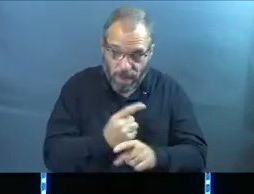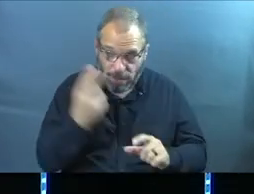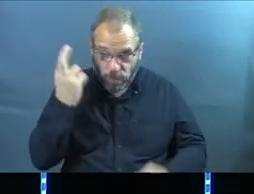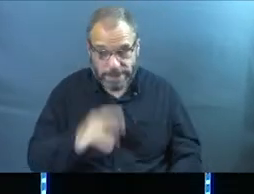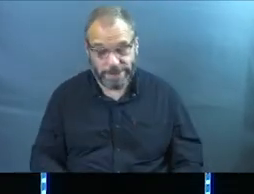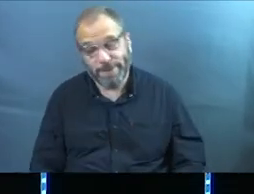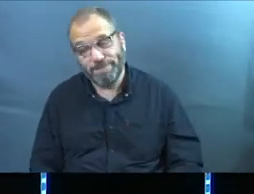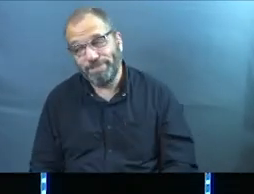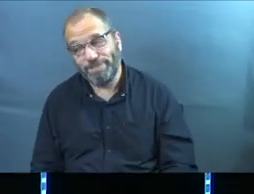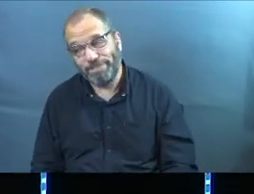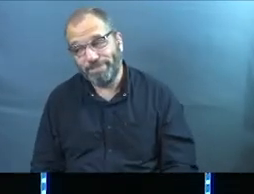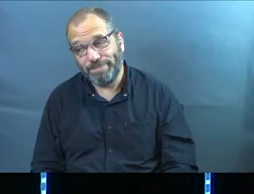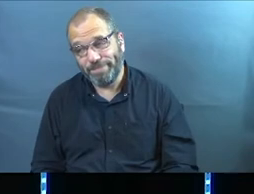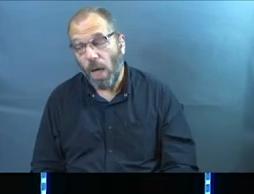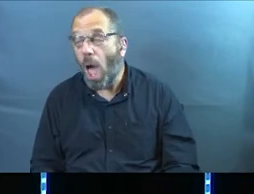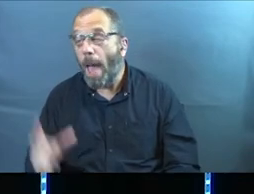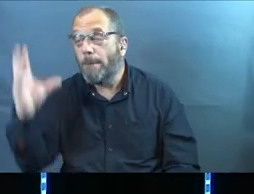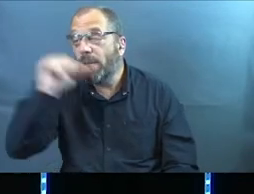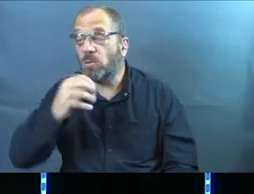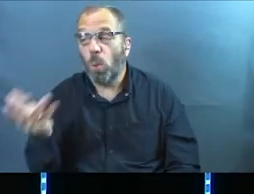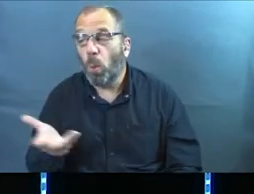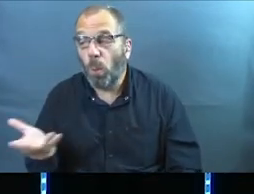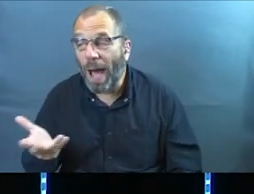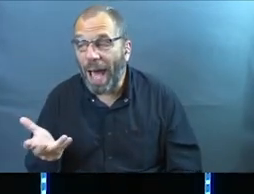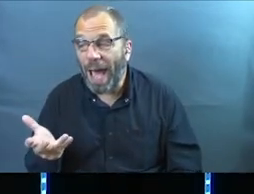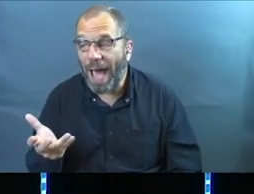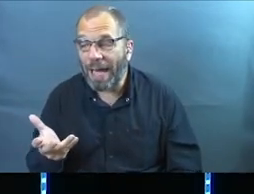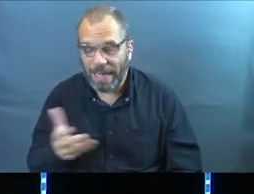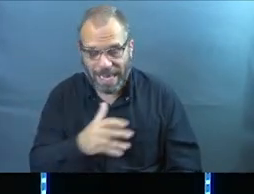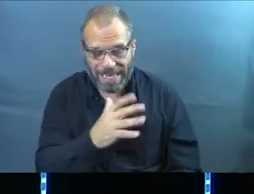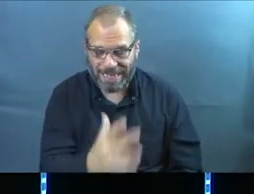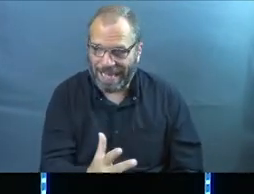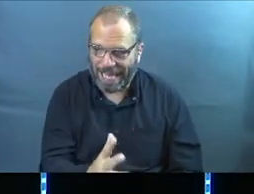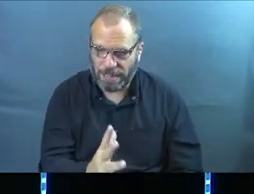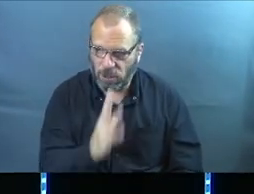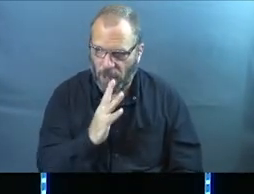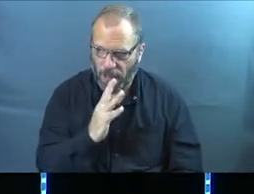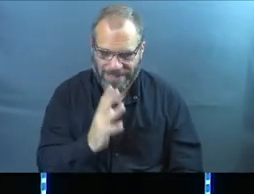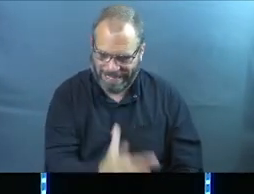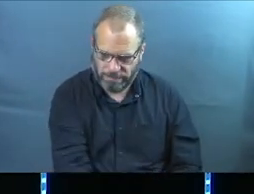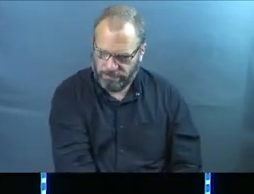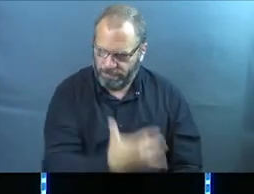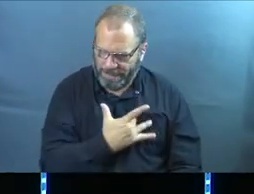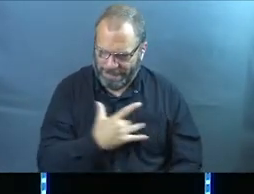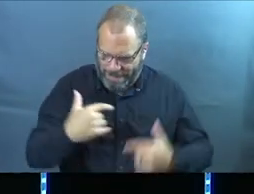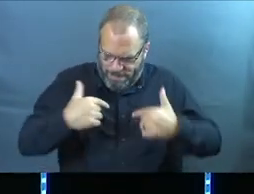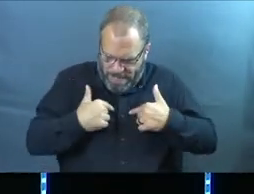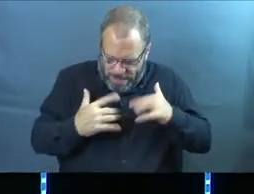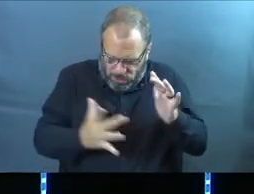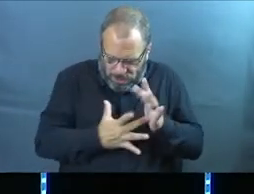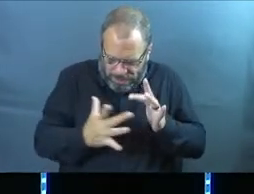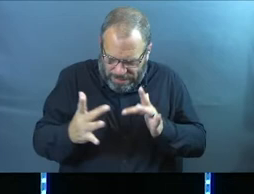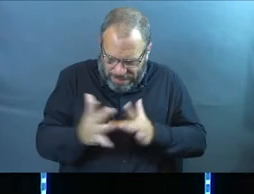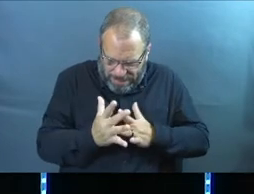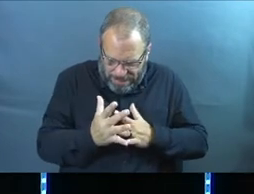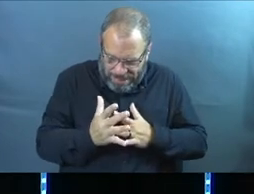reasons. He said, what you've missed is that they speak about me. They've been a doorway to me all